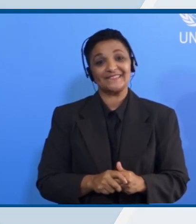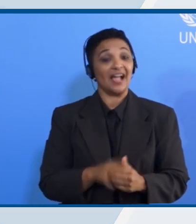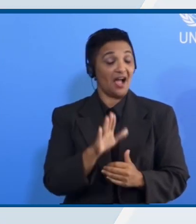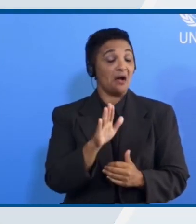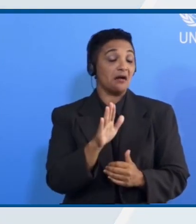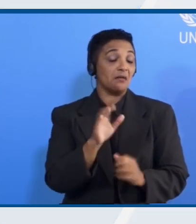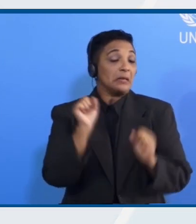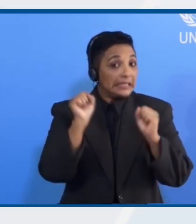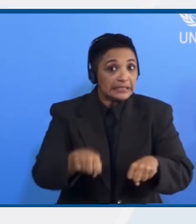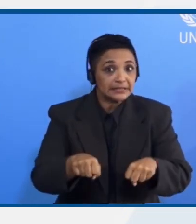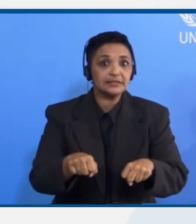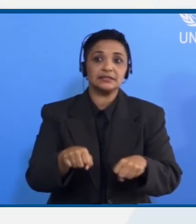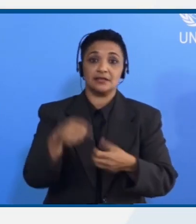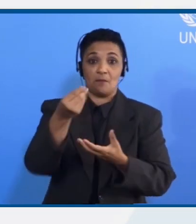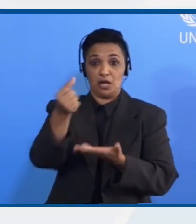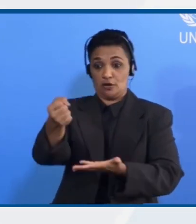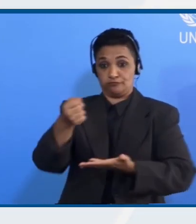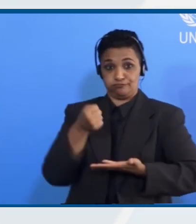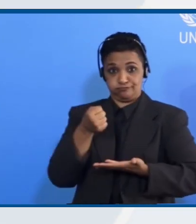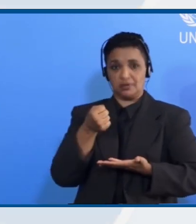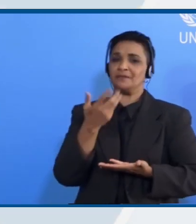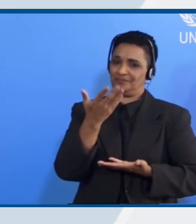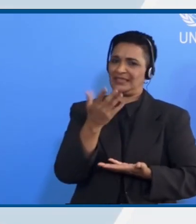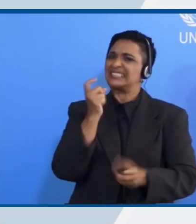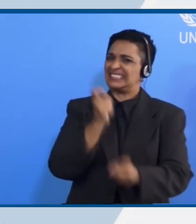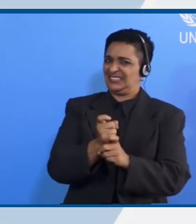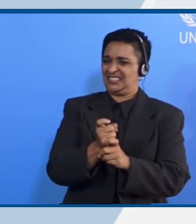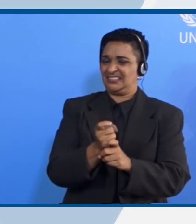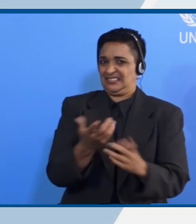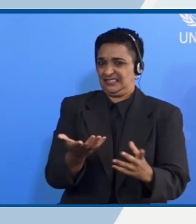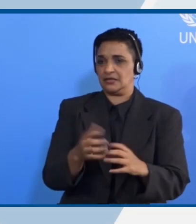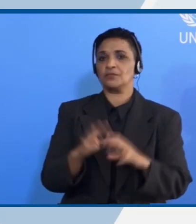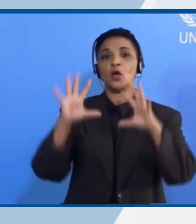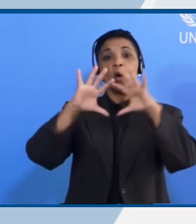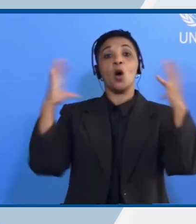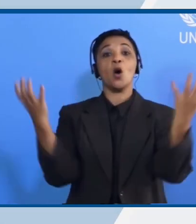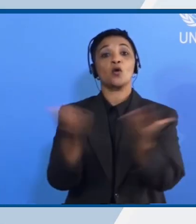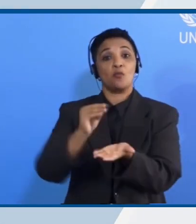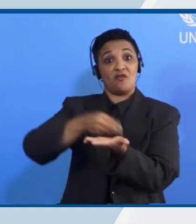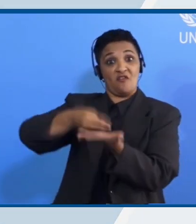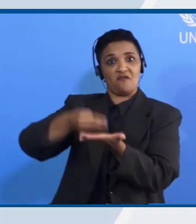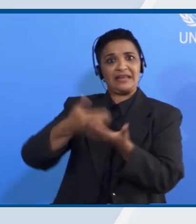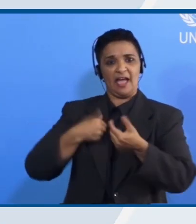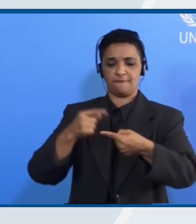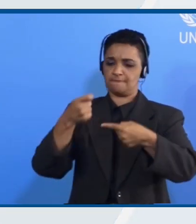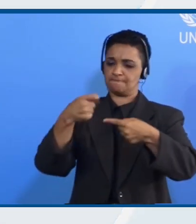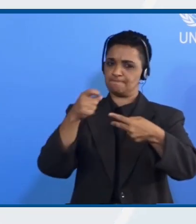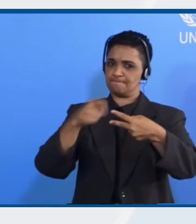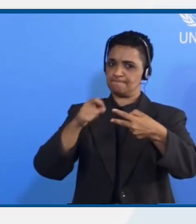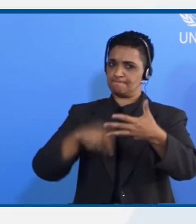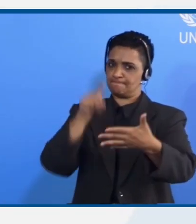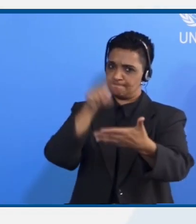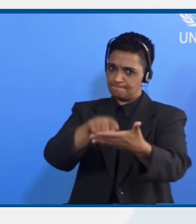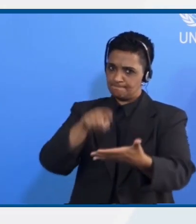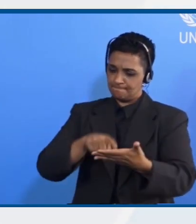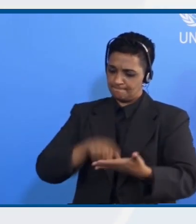is difficult. Global funds have various different requirements, and you know, if I